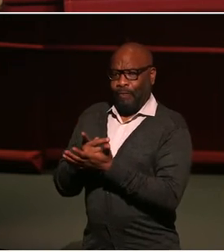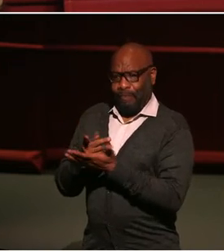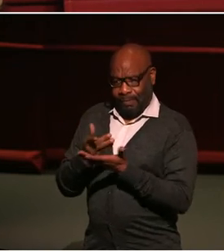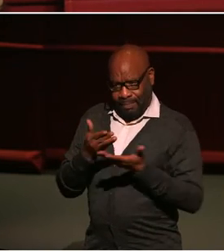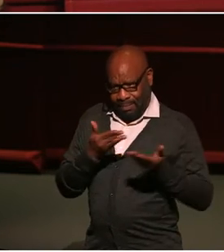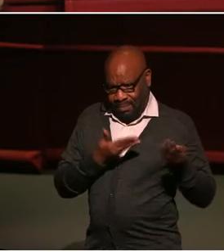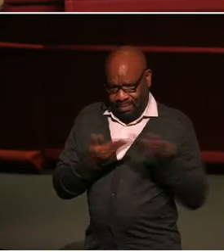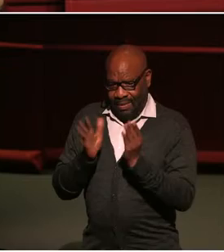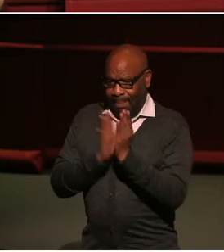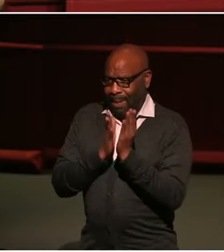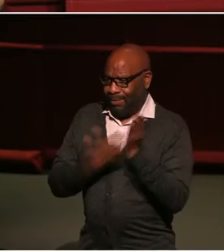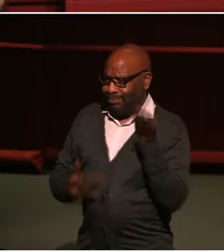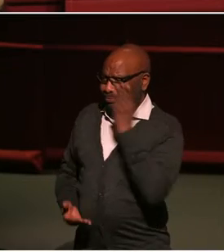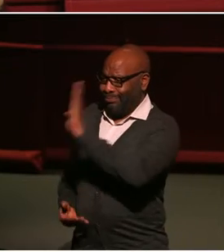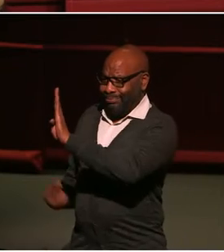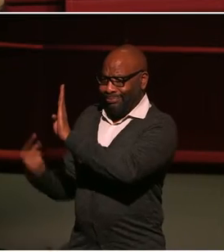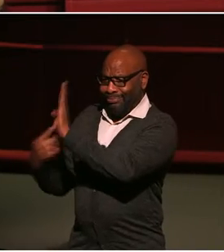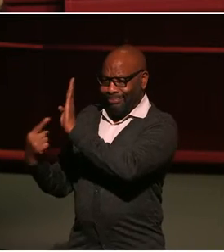Brando.